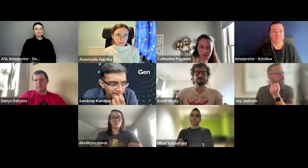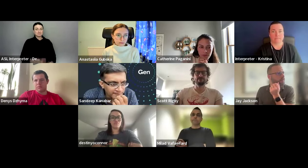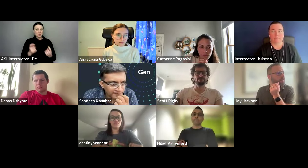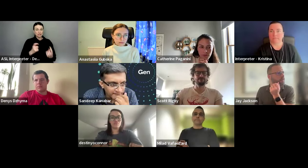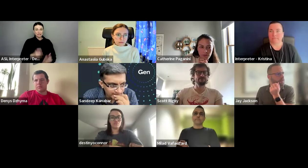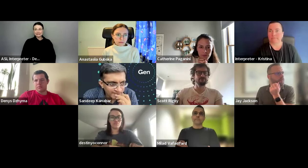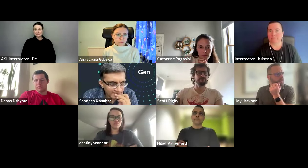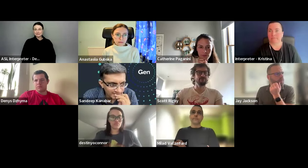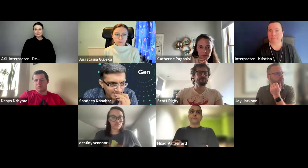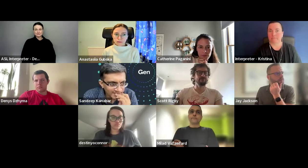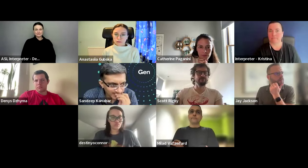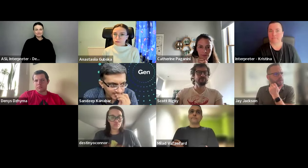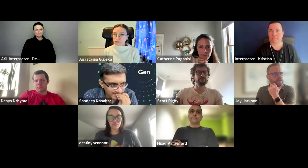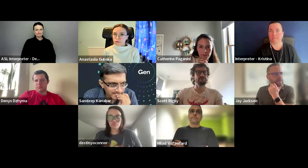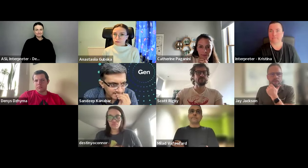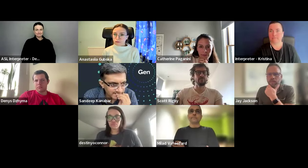questions?